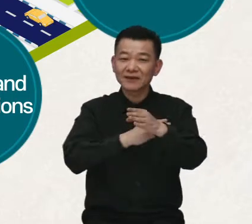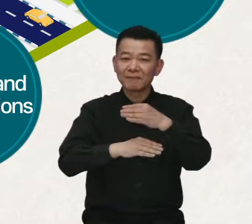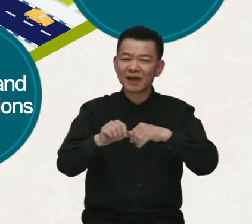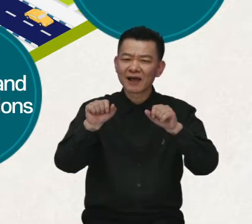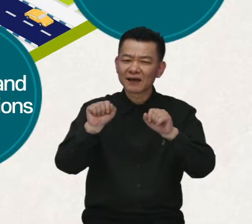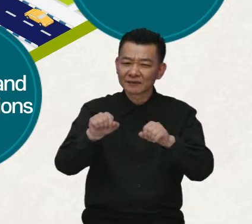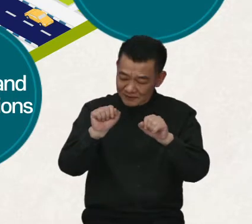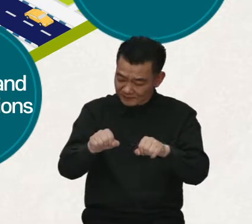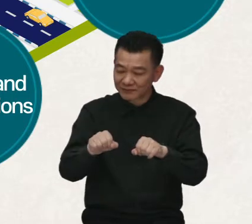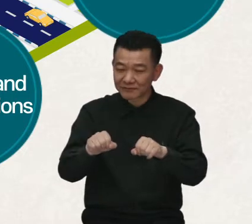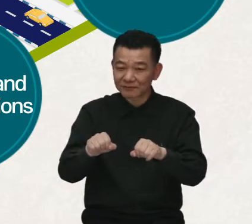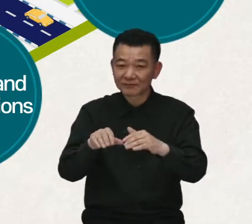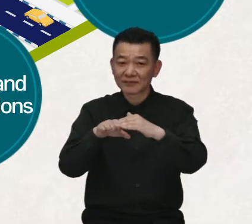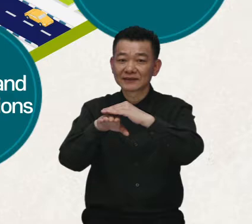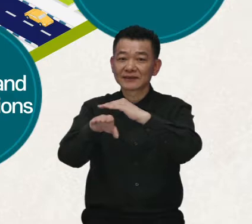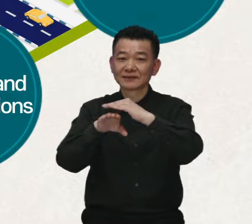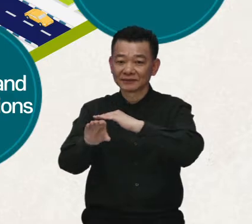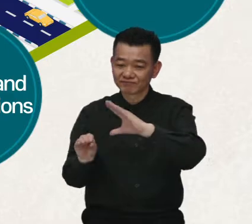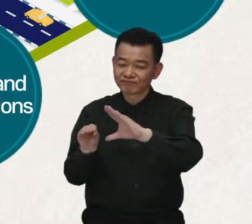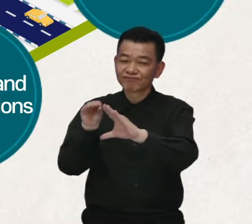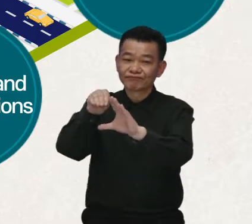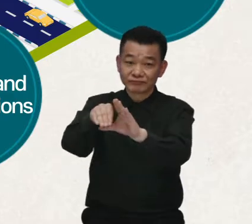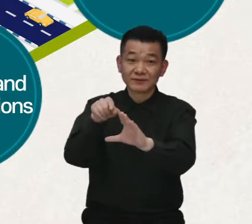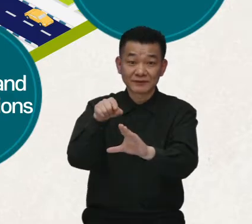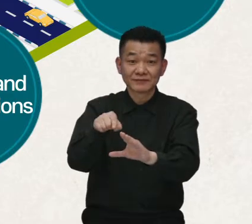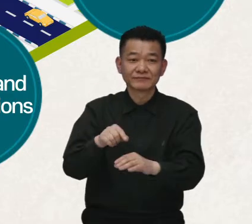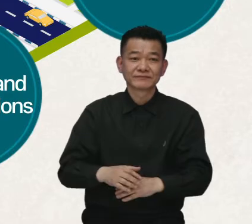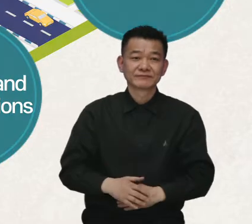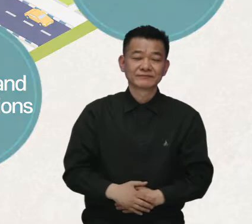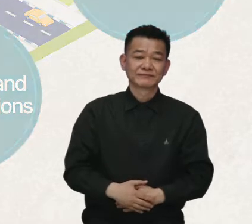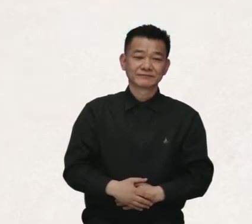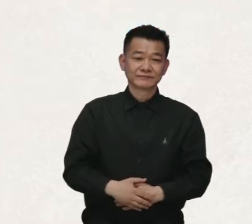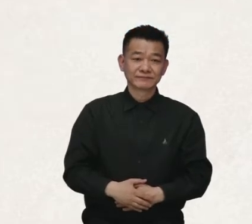ensure the accessibility of persons with disabilities.